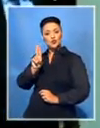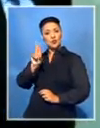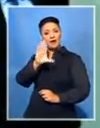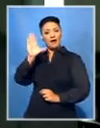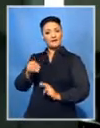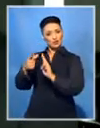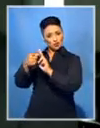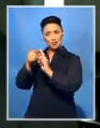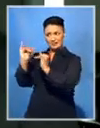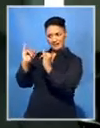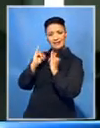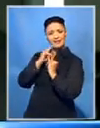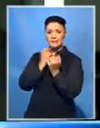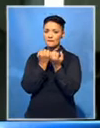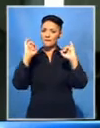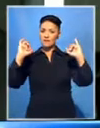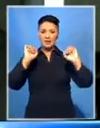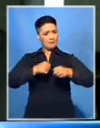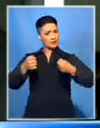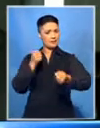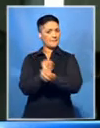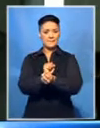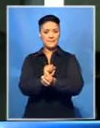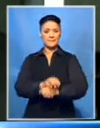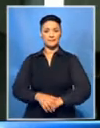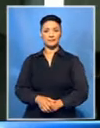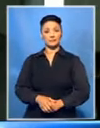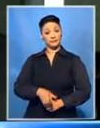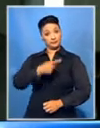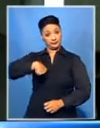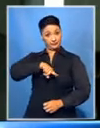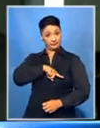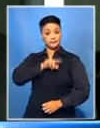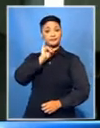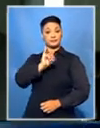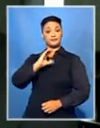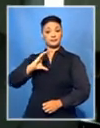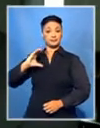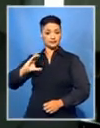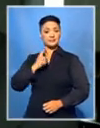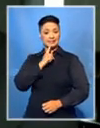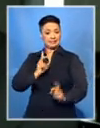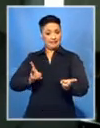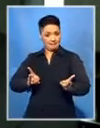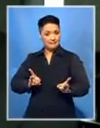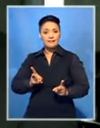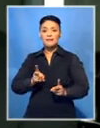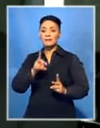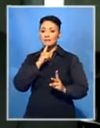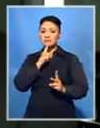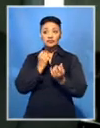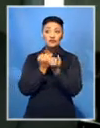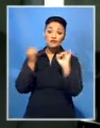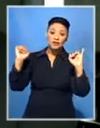diplomatic immunity. The ICC considered that there is no immunity for Mr. al-Bashir, even as sitting head of a state, because